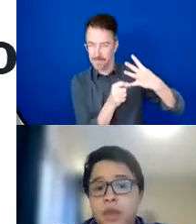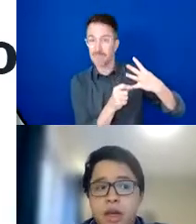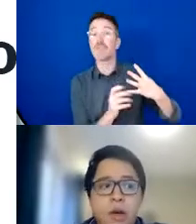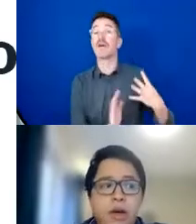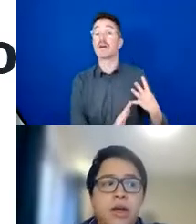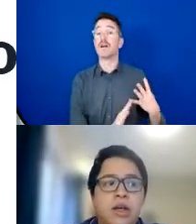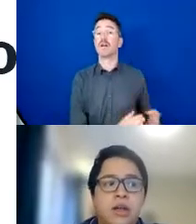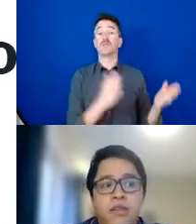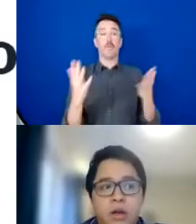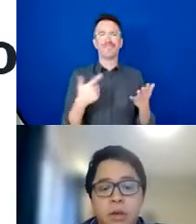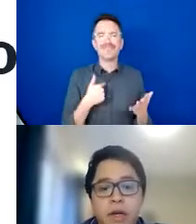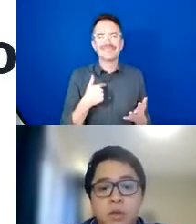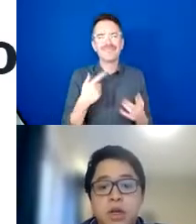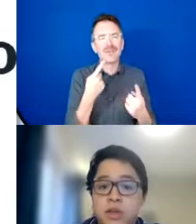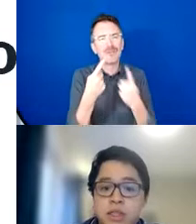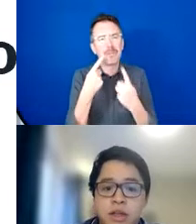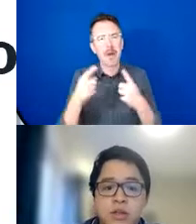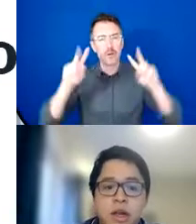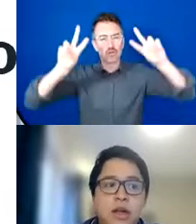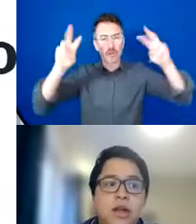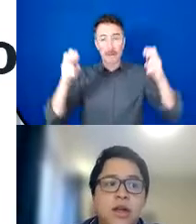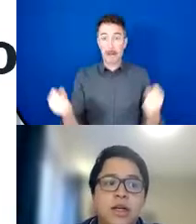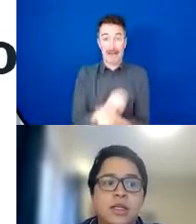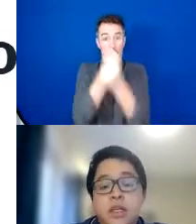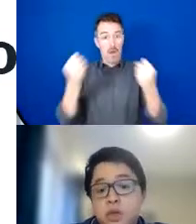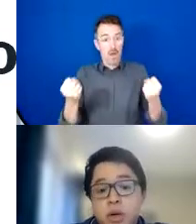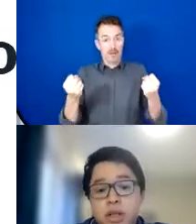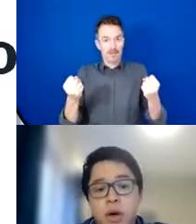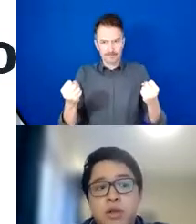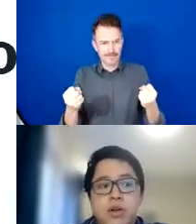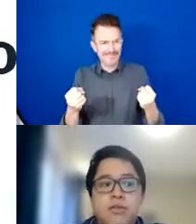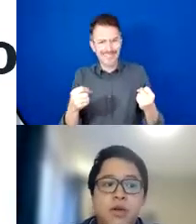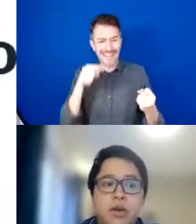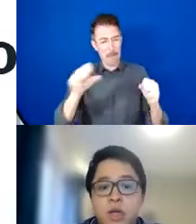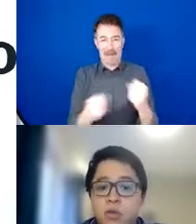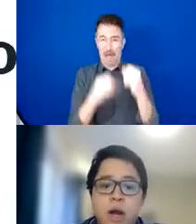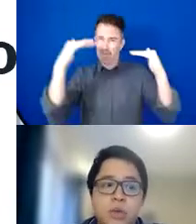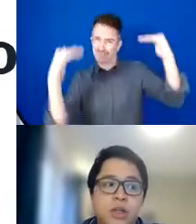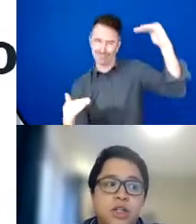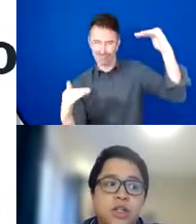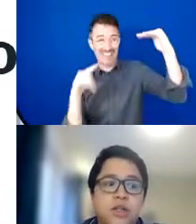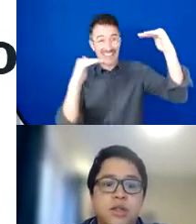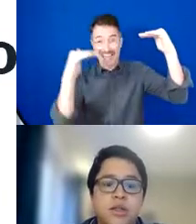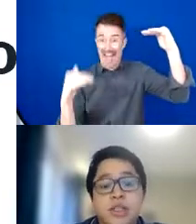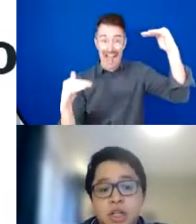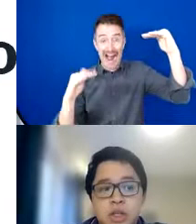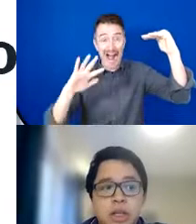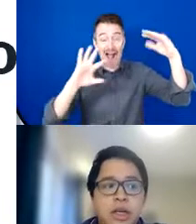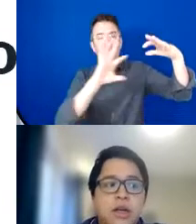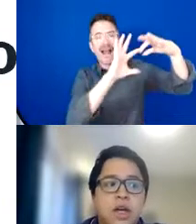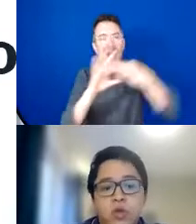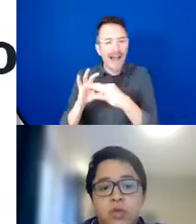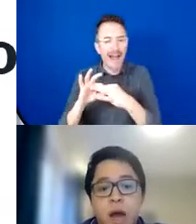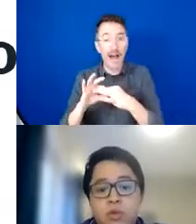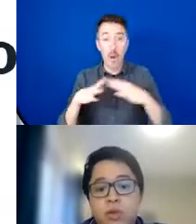And if we think about it, development as we understand it today is historically grounded in very unequal power relations.